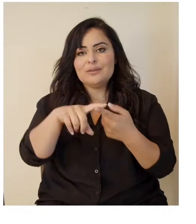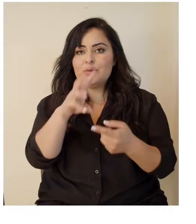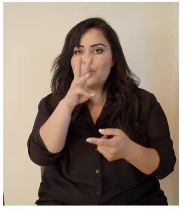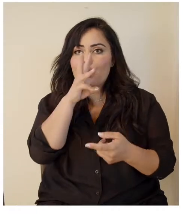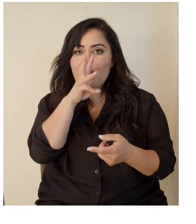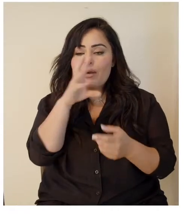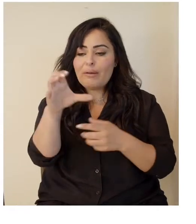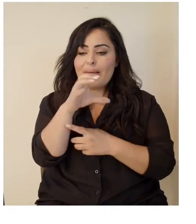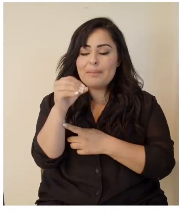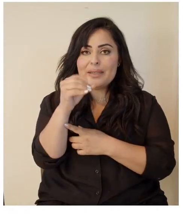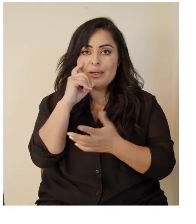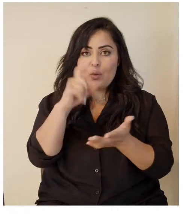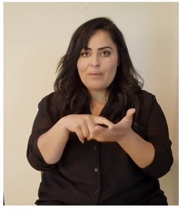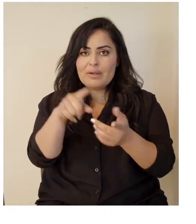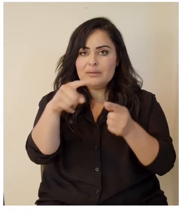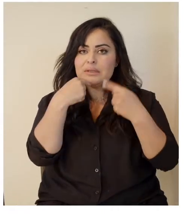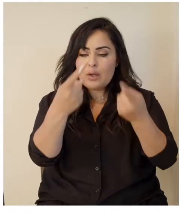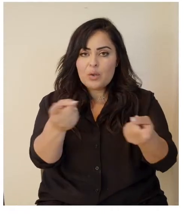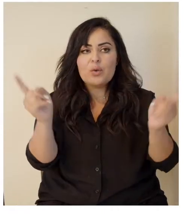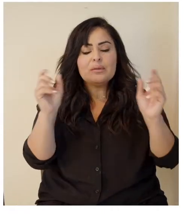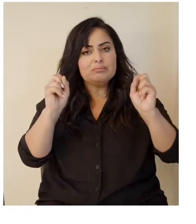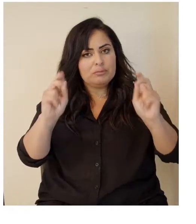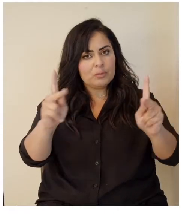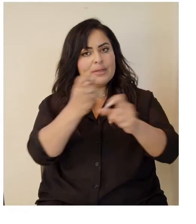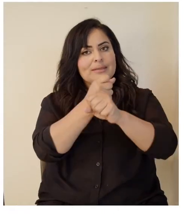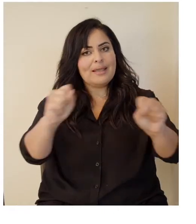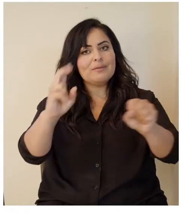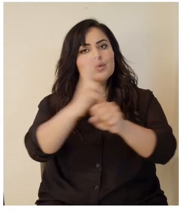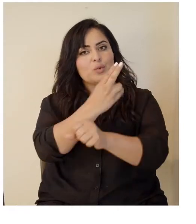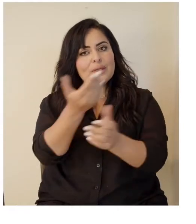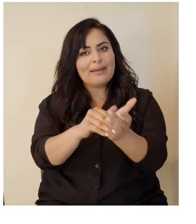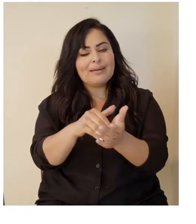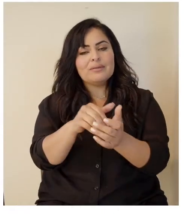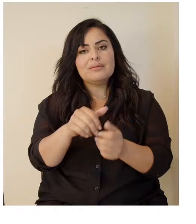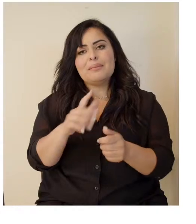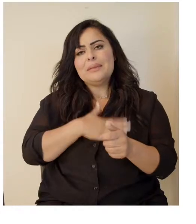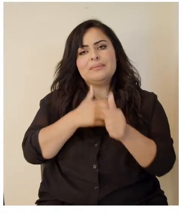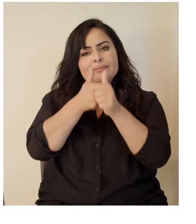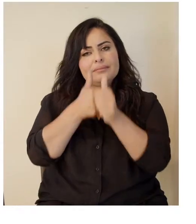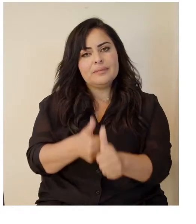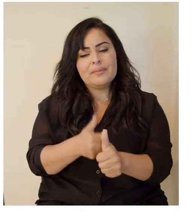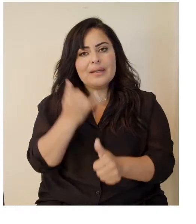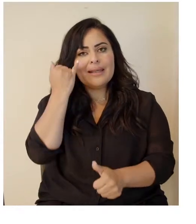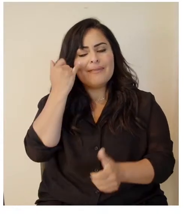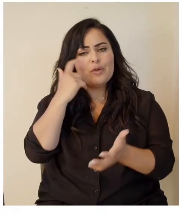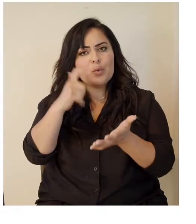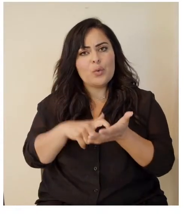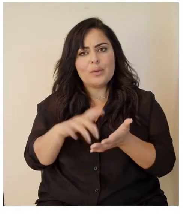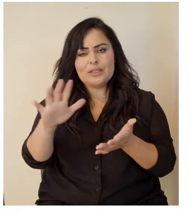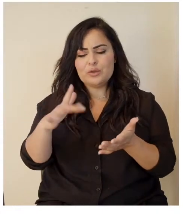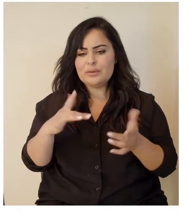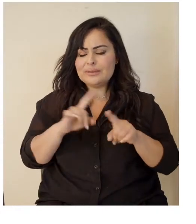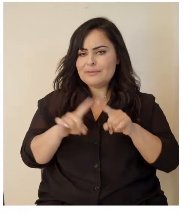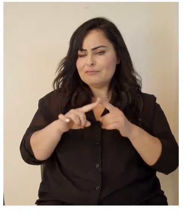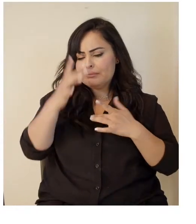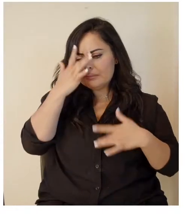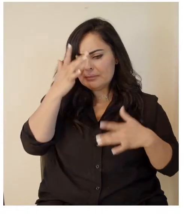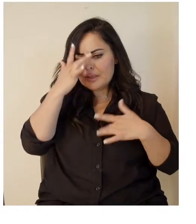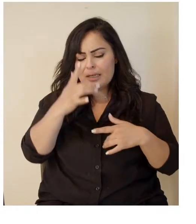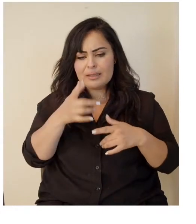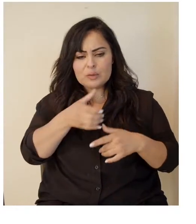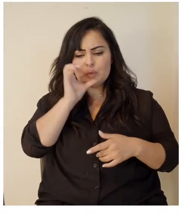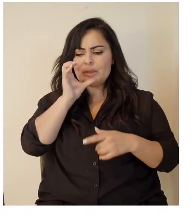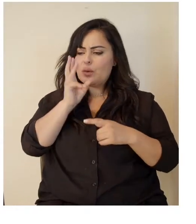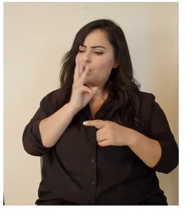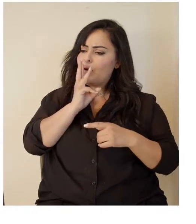supplier has notified you that it's safe to reuse the water. If you're experiencing concerning symptoms related to drinking